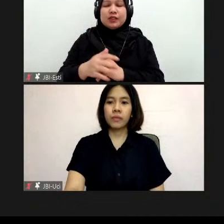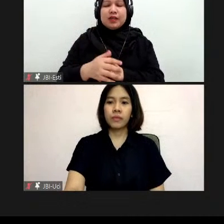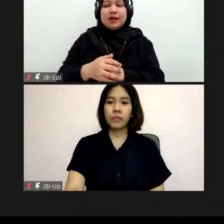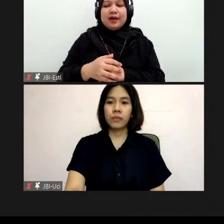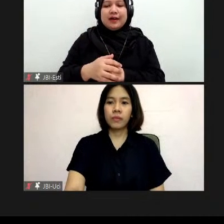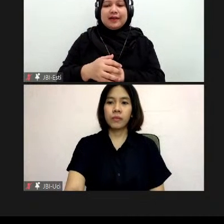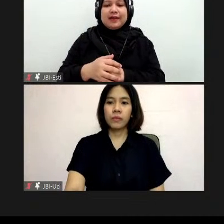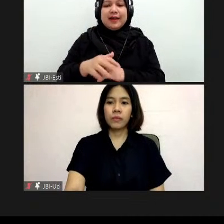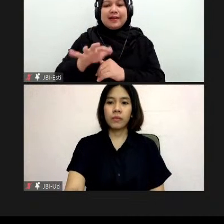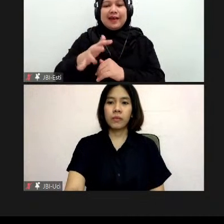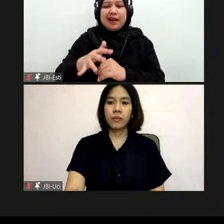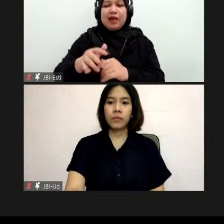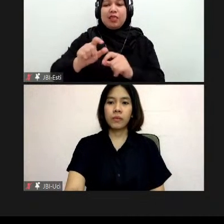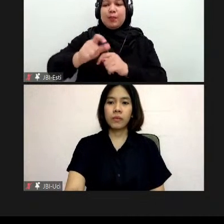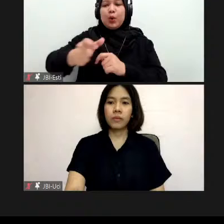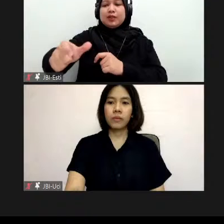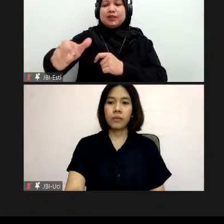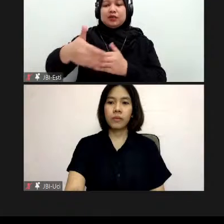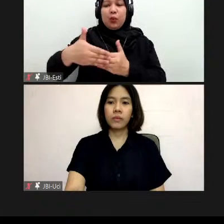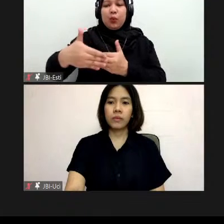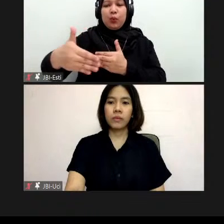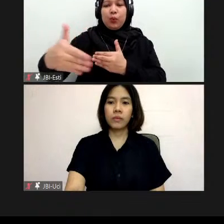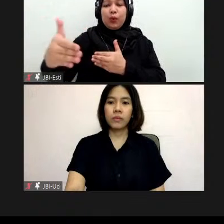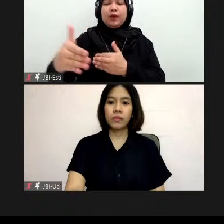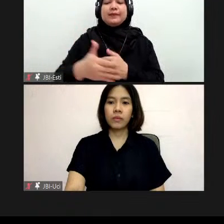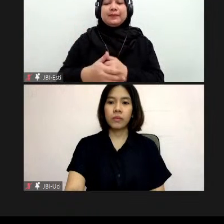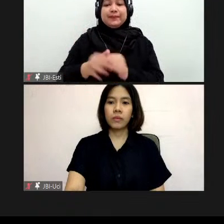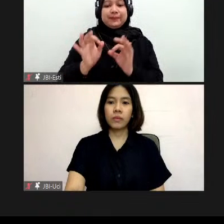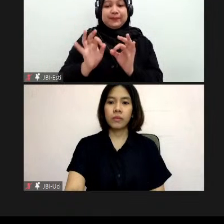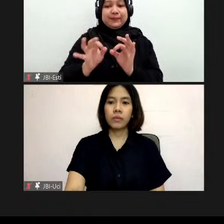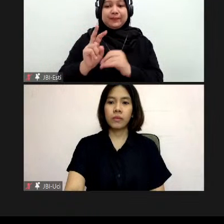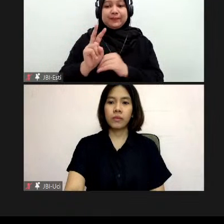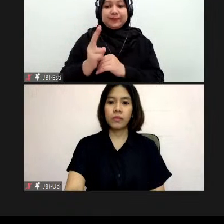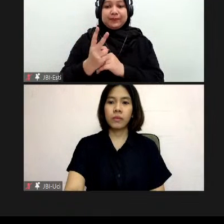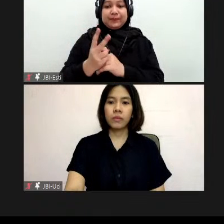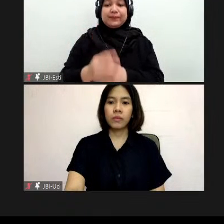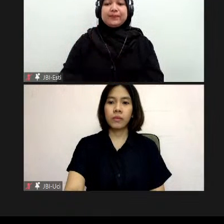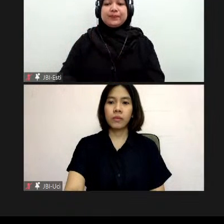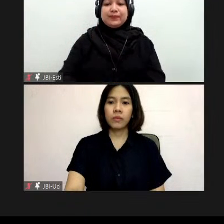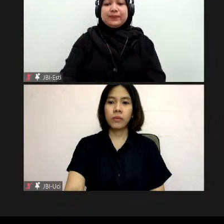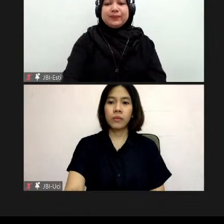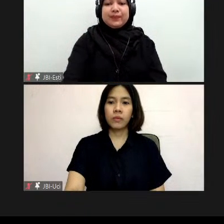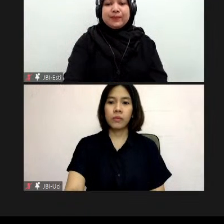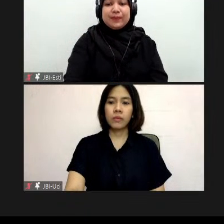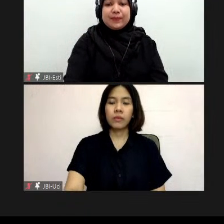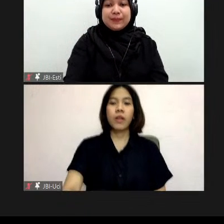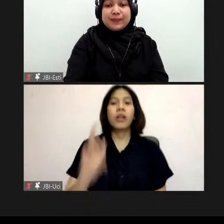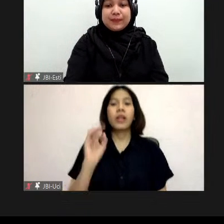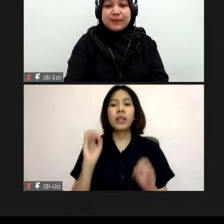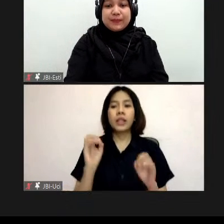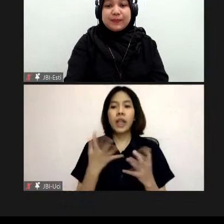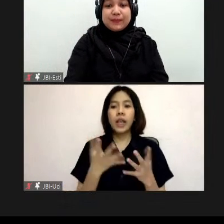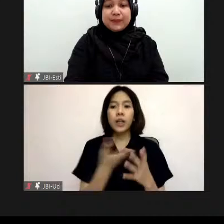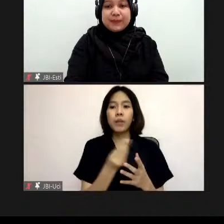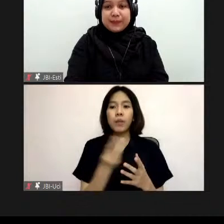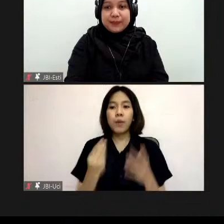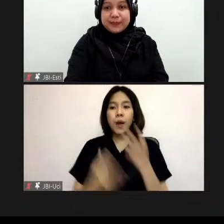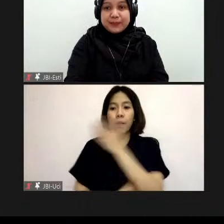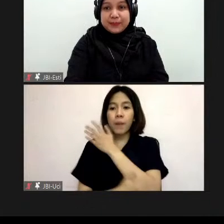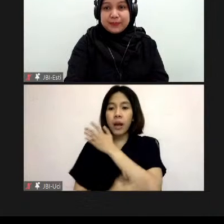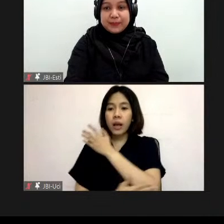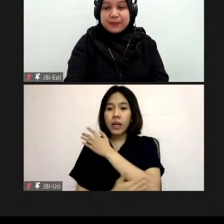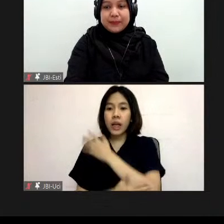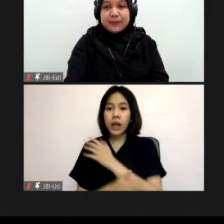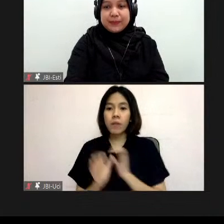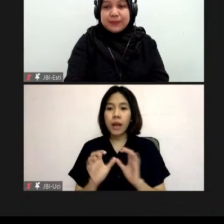This makes using certain fundraising methods, such as a collection box, nearly impossible. So instead of such